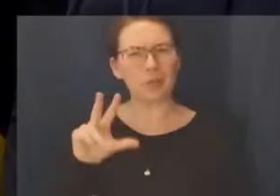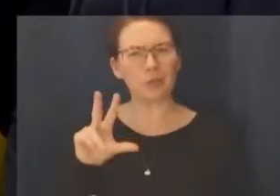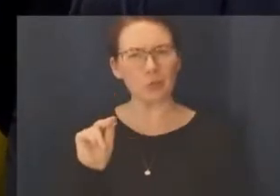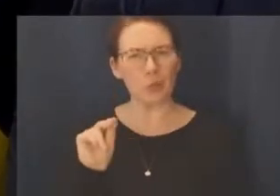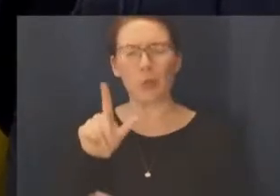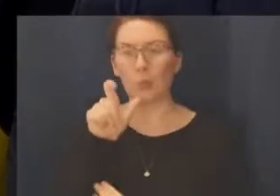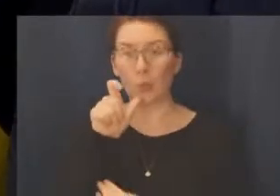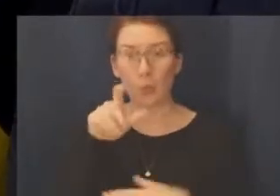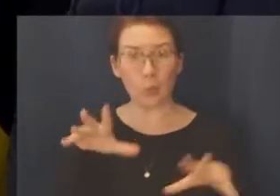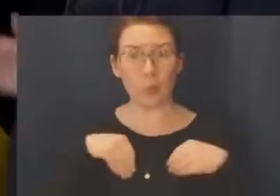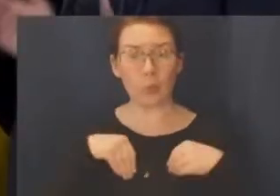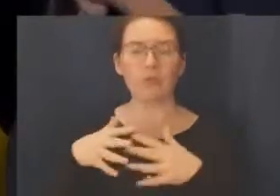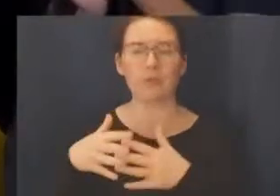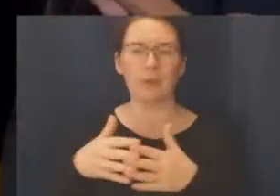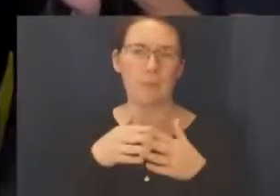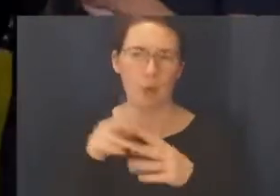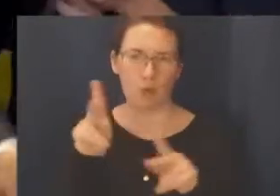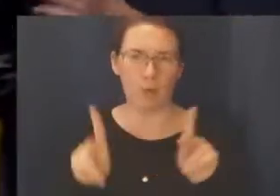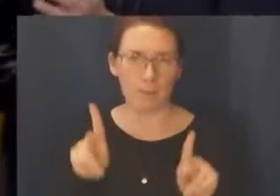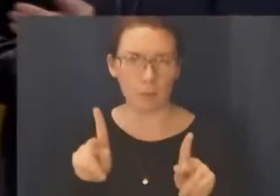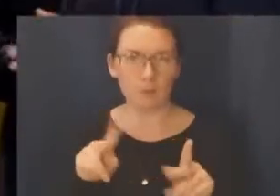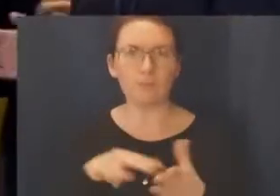and we need to be honest with them.